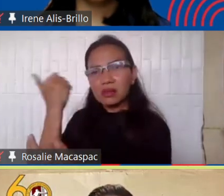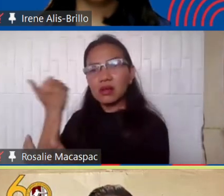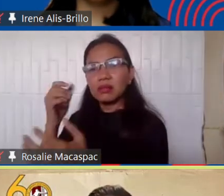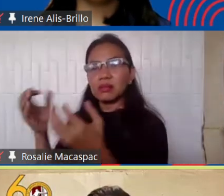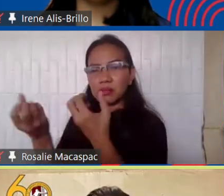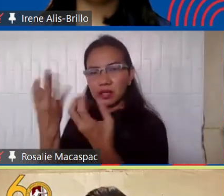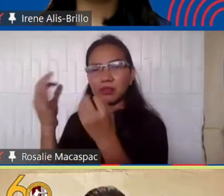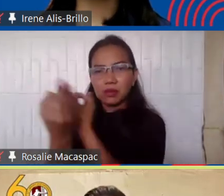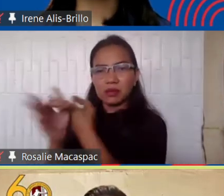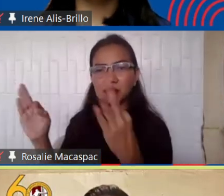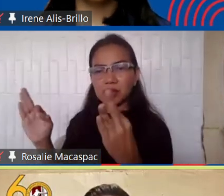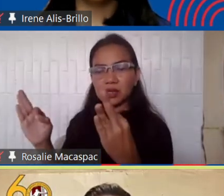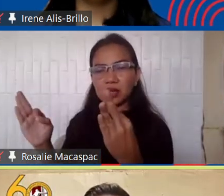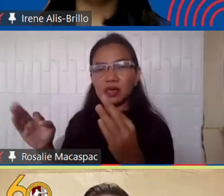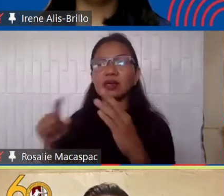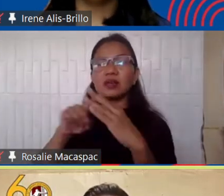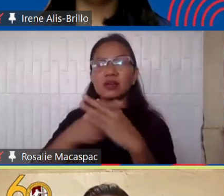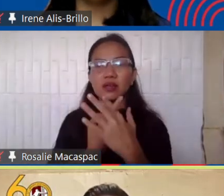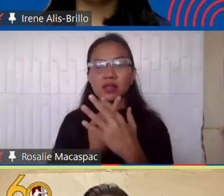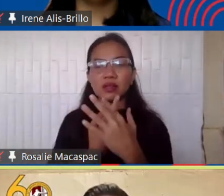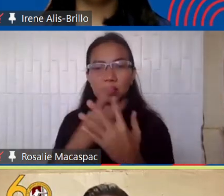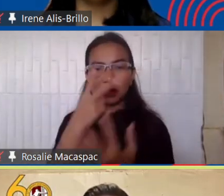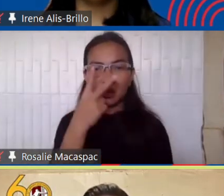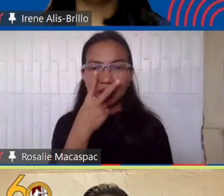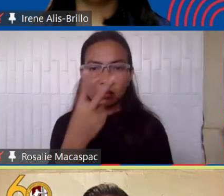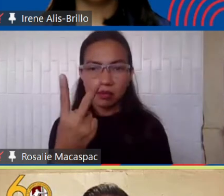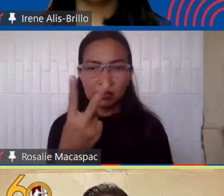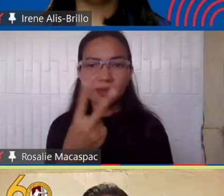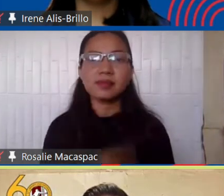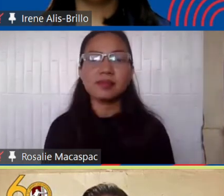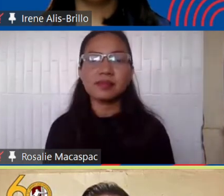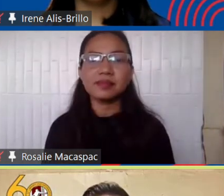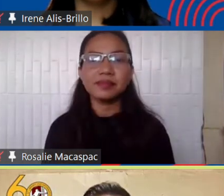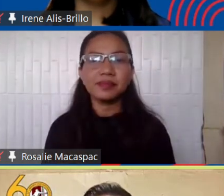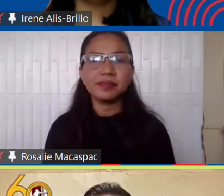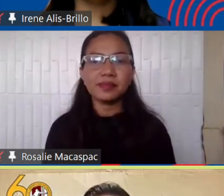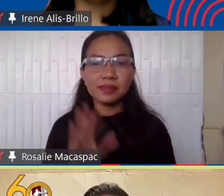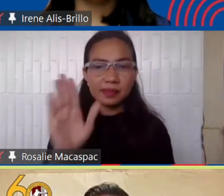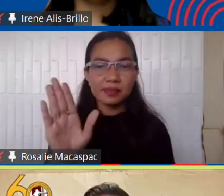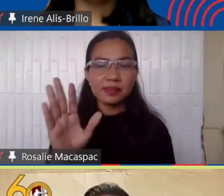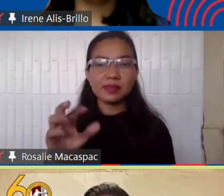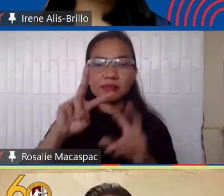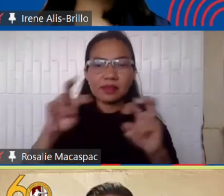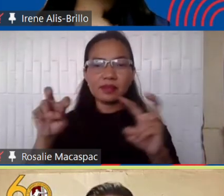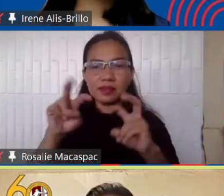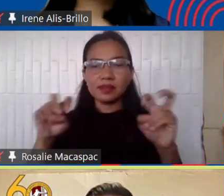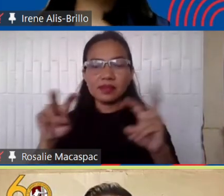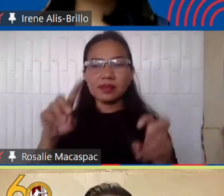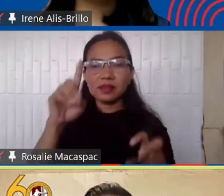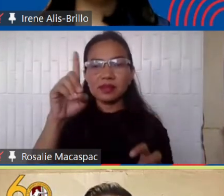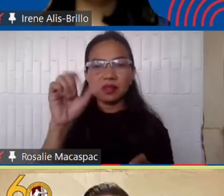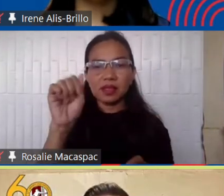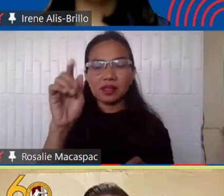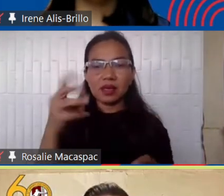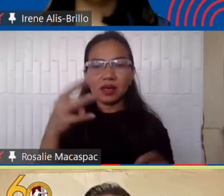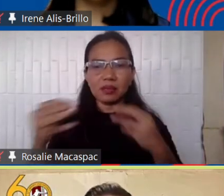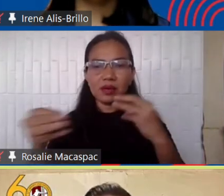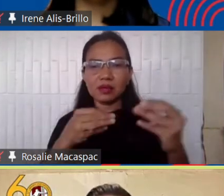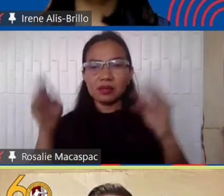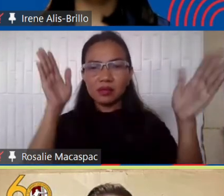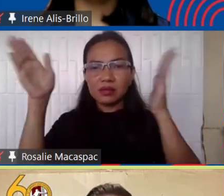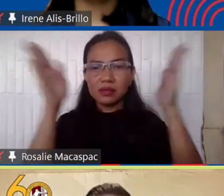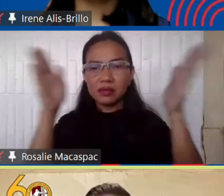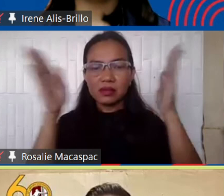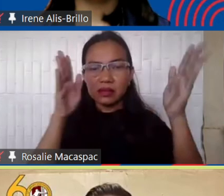small. Then once you see that your research data management service is working, that there's a lot